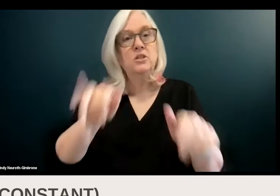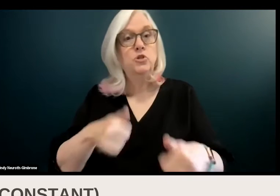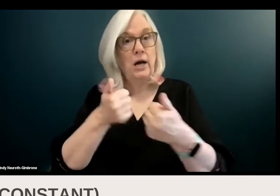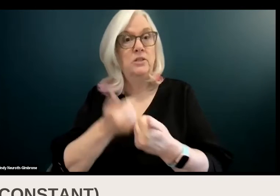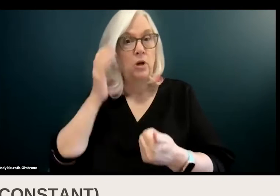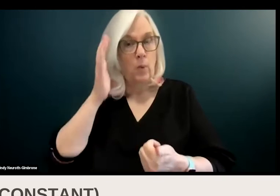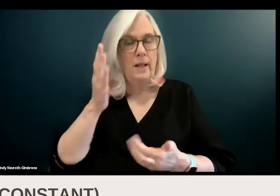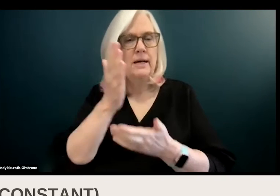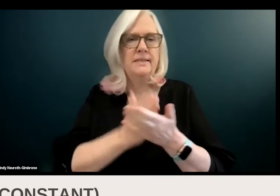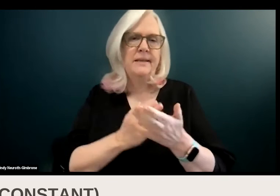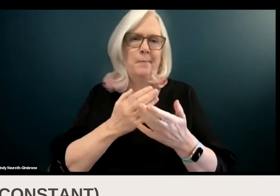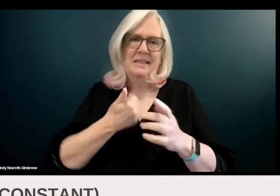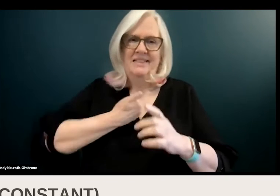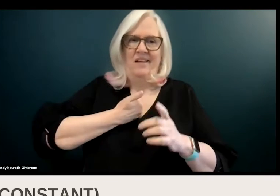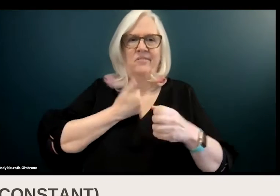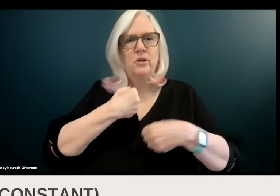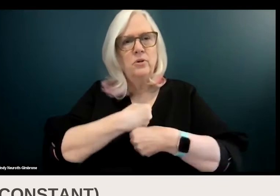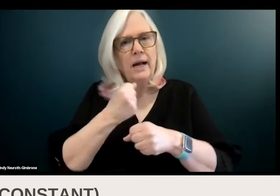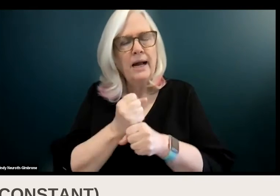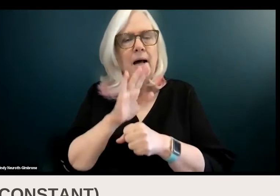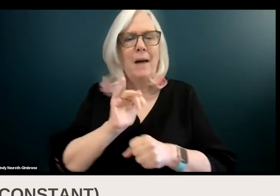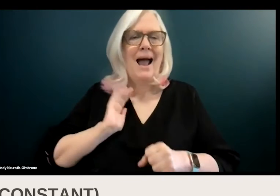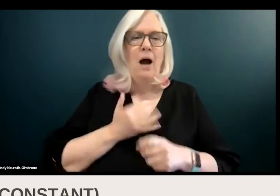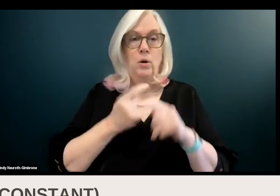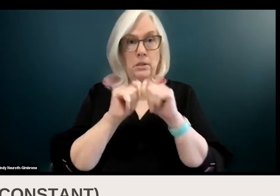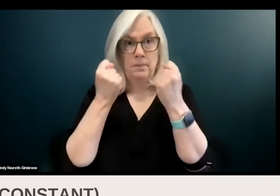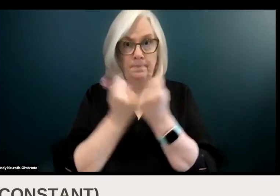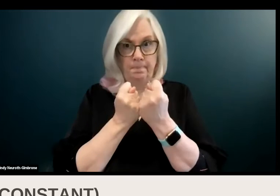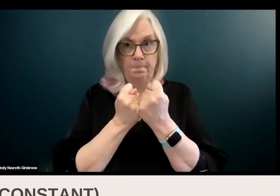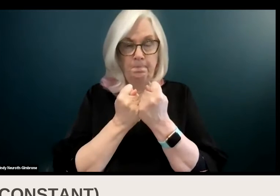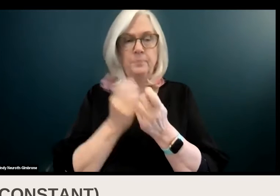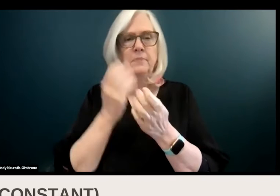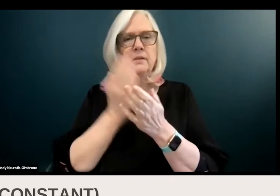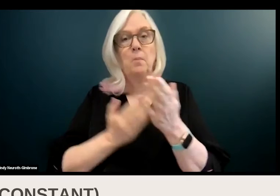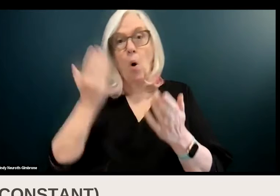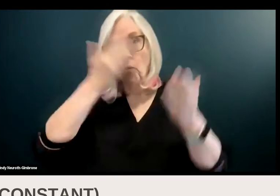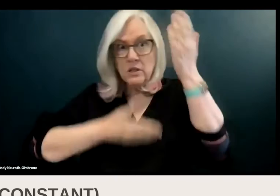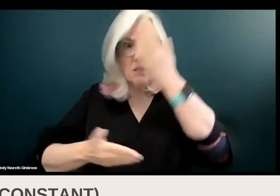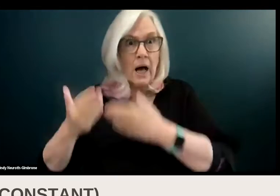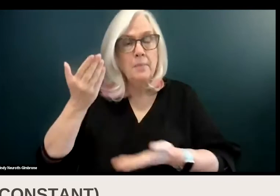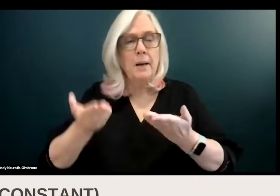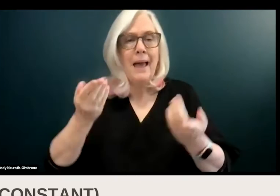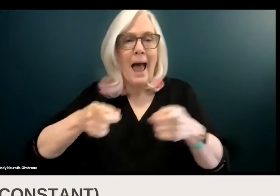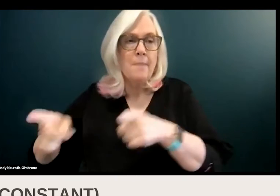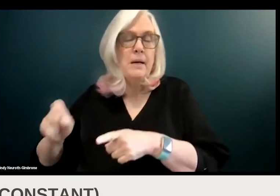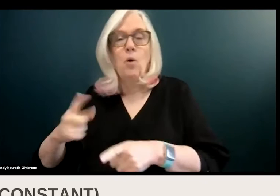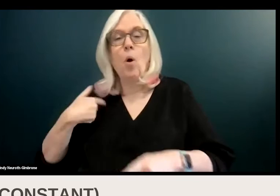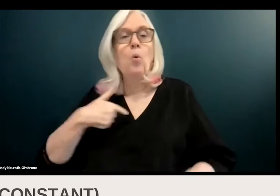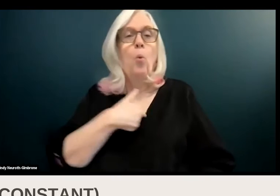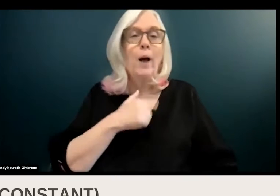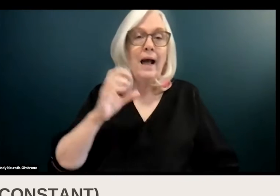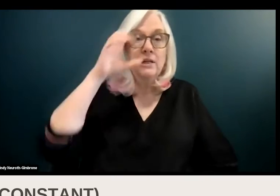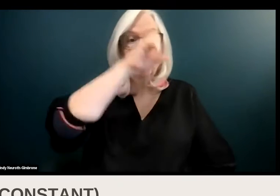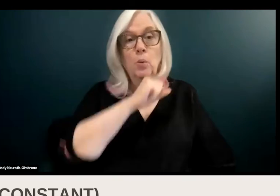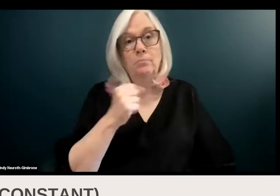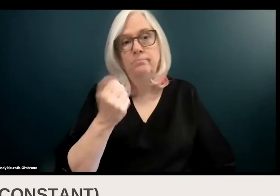been self-created by our team when there's been some oversight or we make an assumption, and this can happen